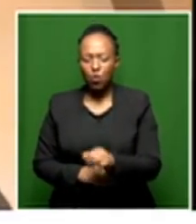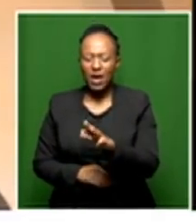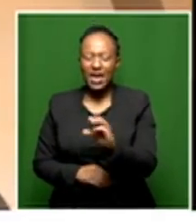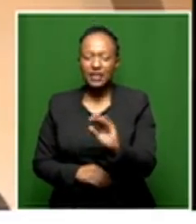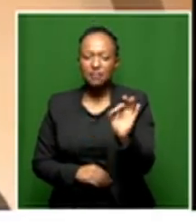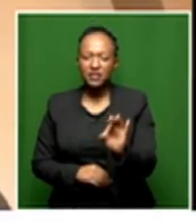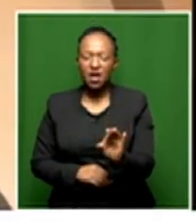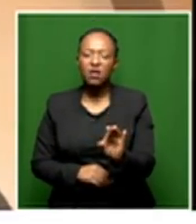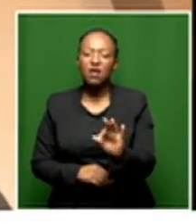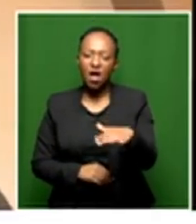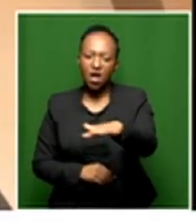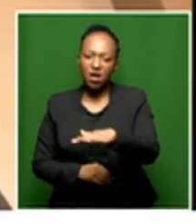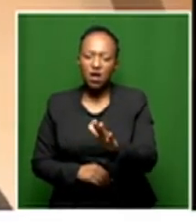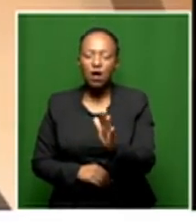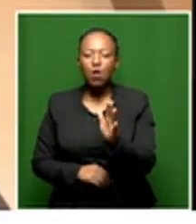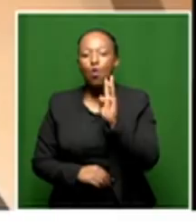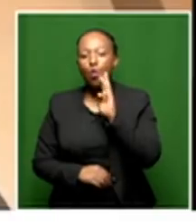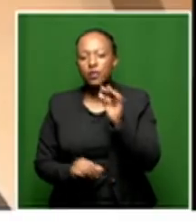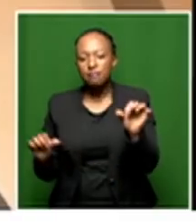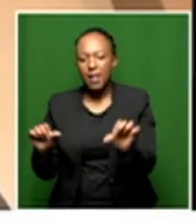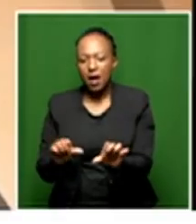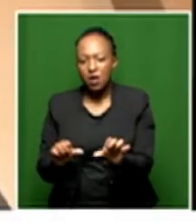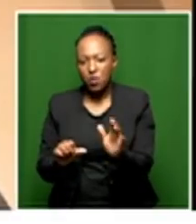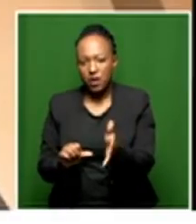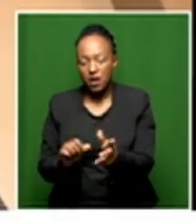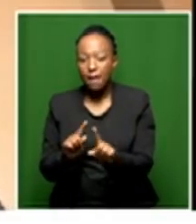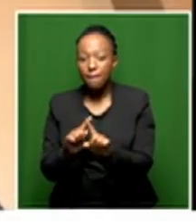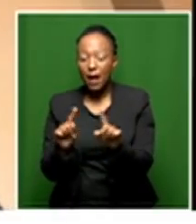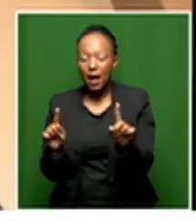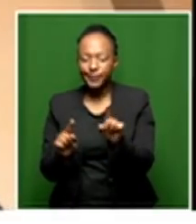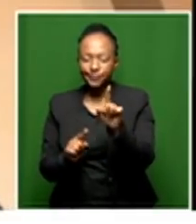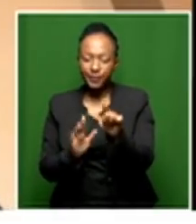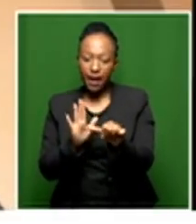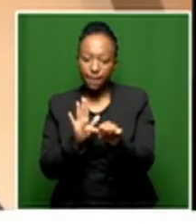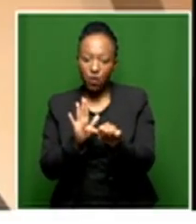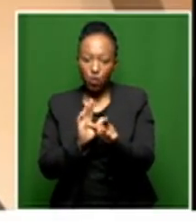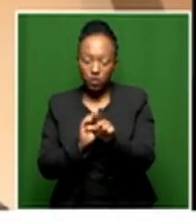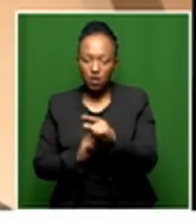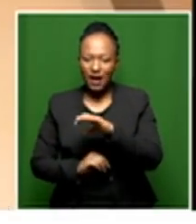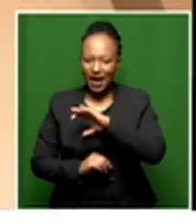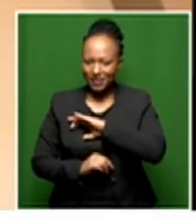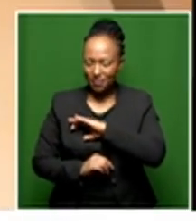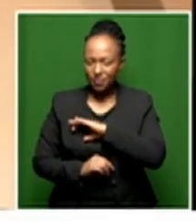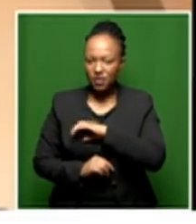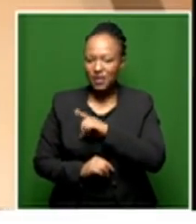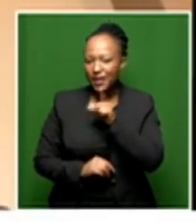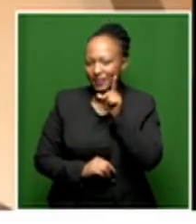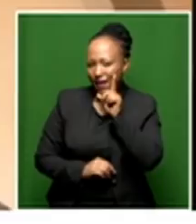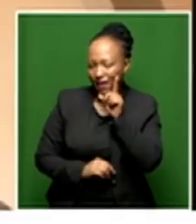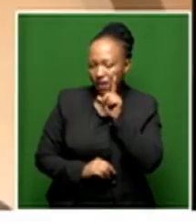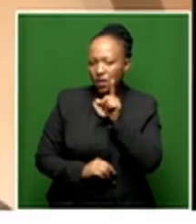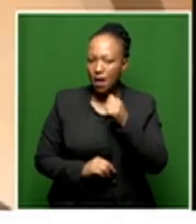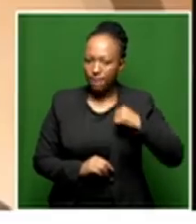90% of the areas. However, I think it is important that consumers check with their